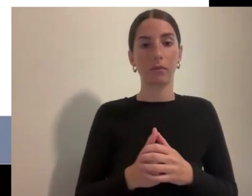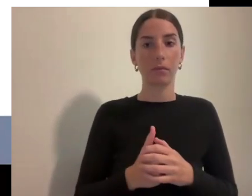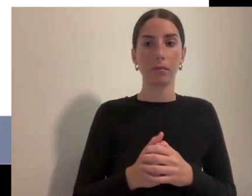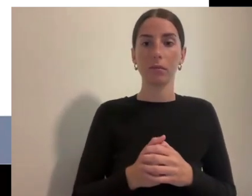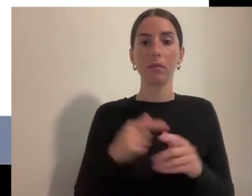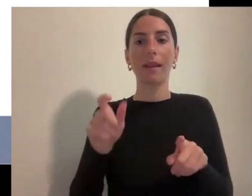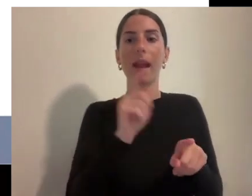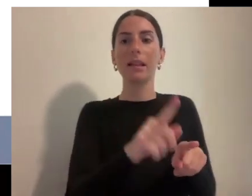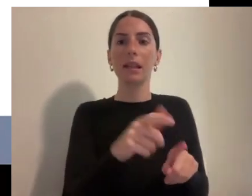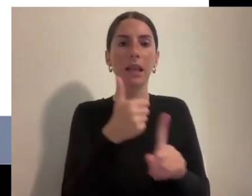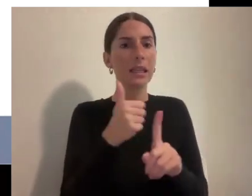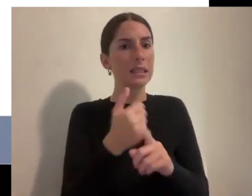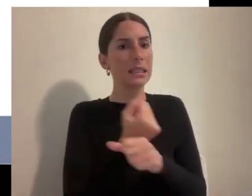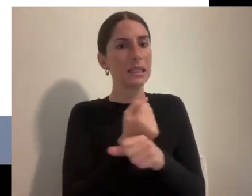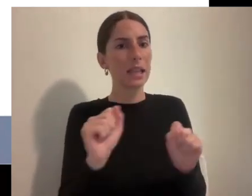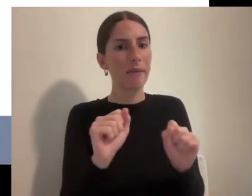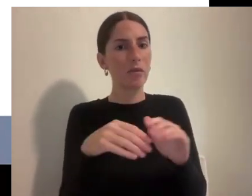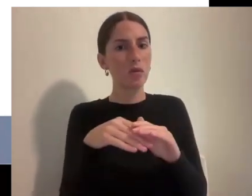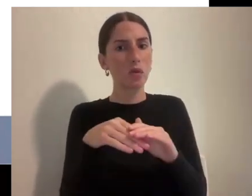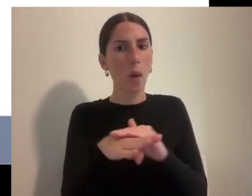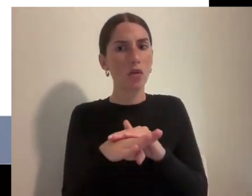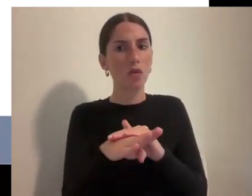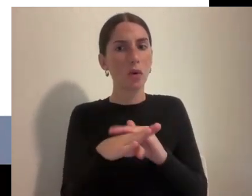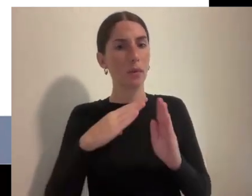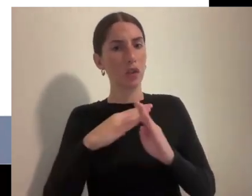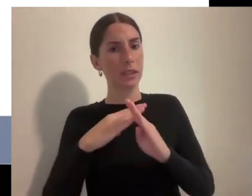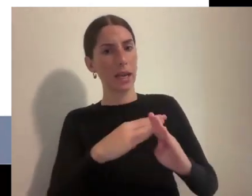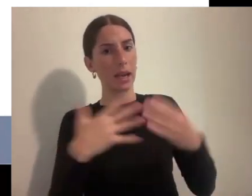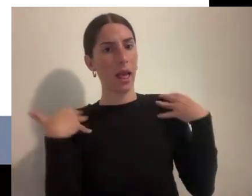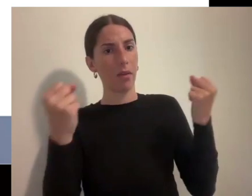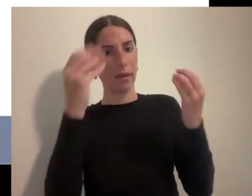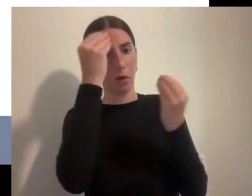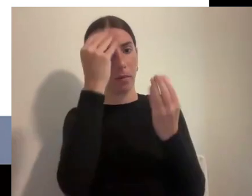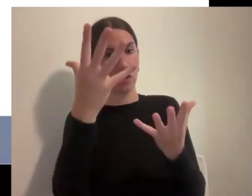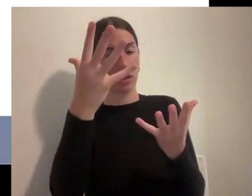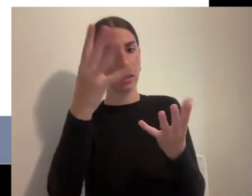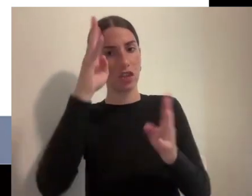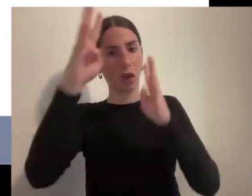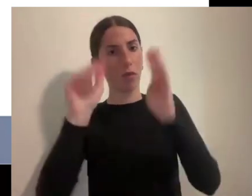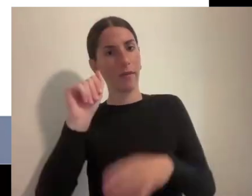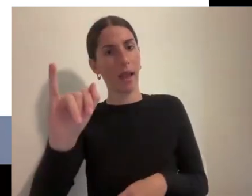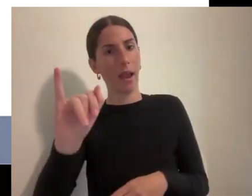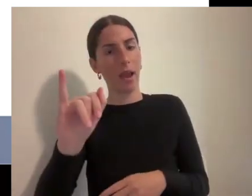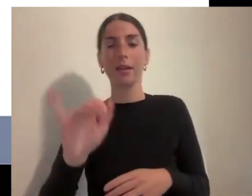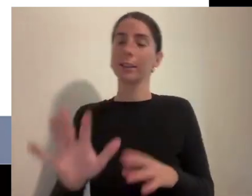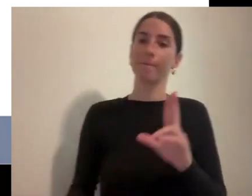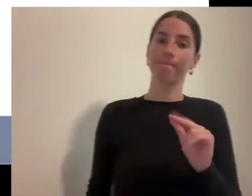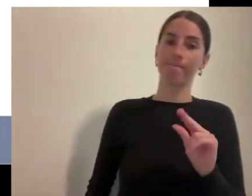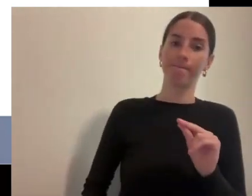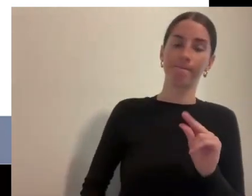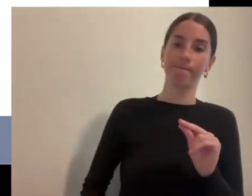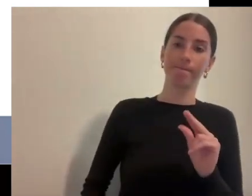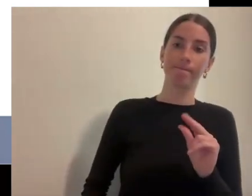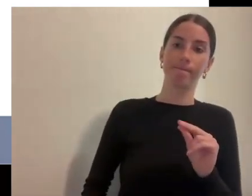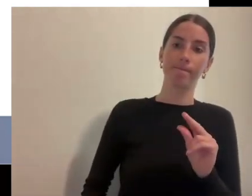is it safe to enter protected health information in generative AI tools? The answer is no. But, and we